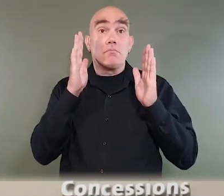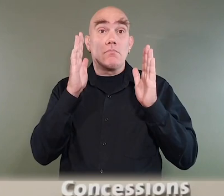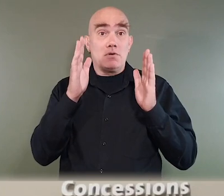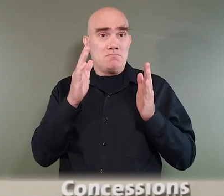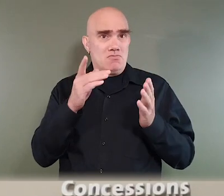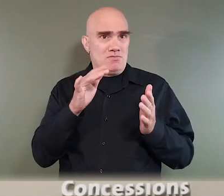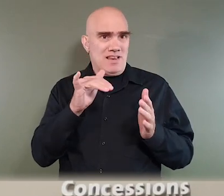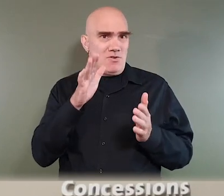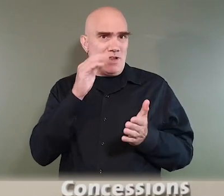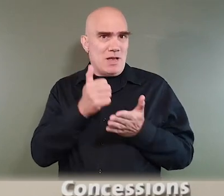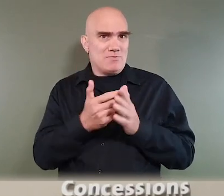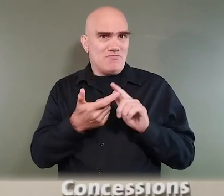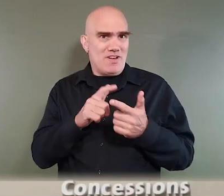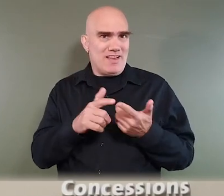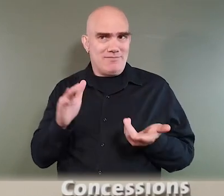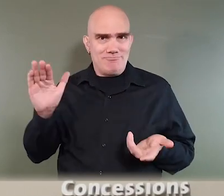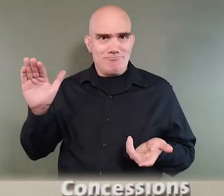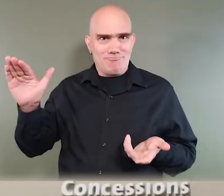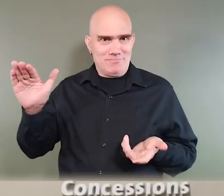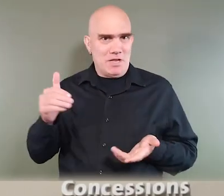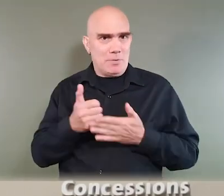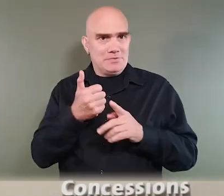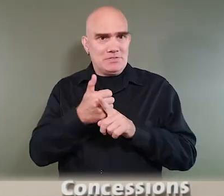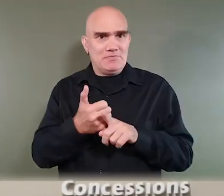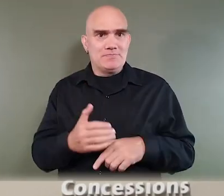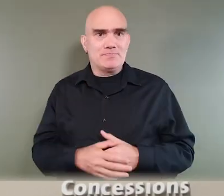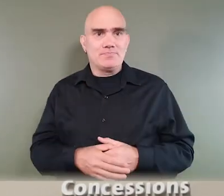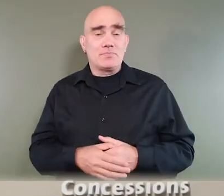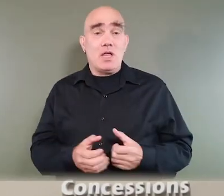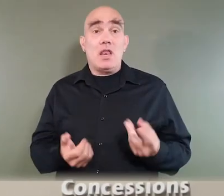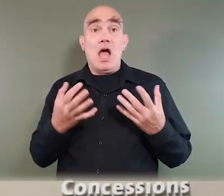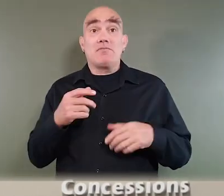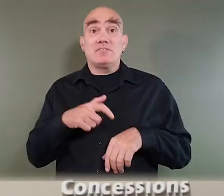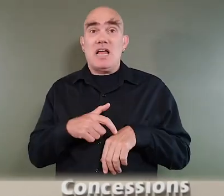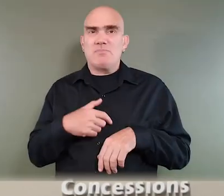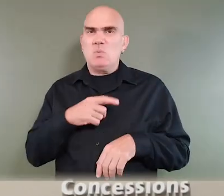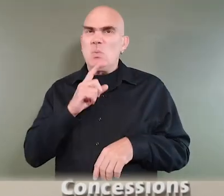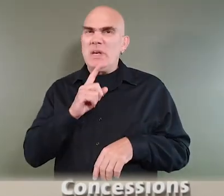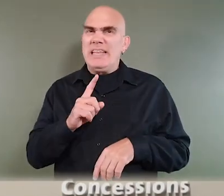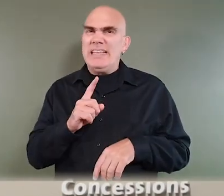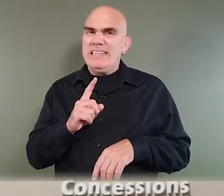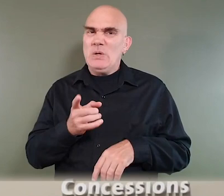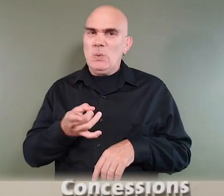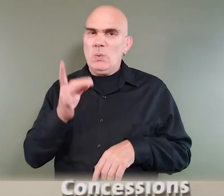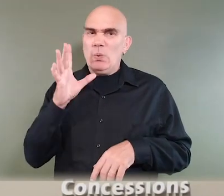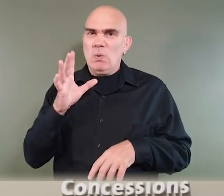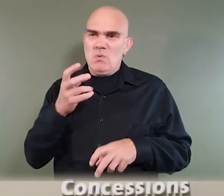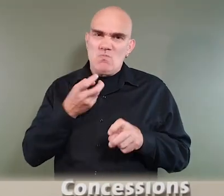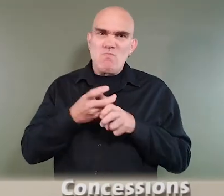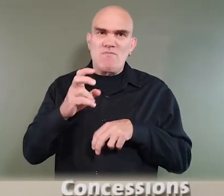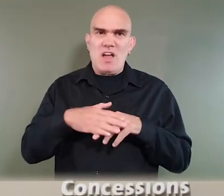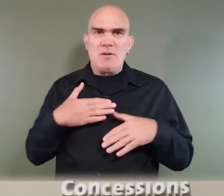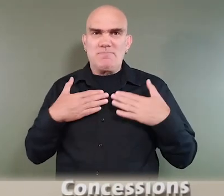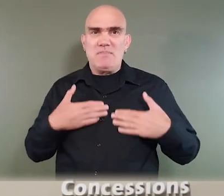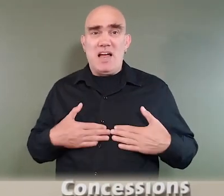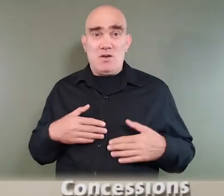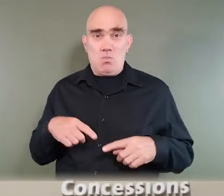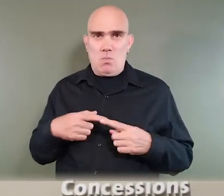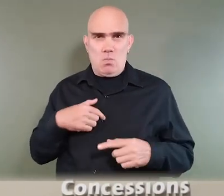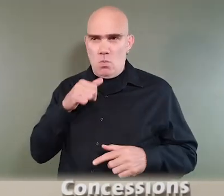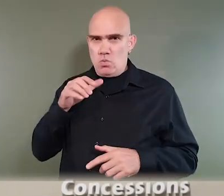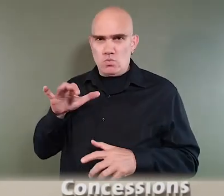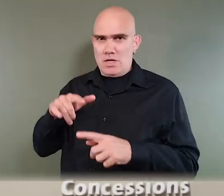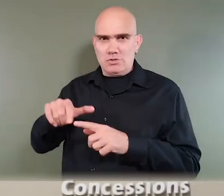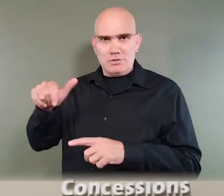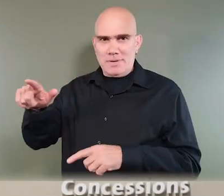yourself. A lot of times we're really hard on our own body when we would never be that critical to a friend. Drop your head